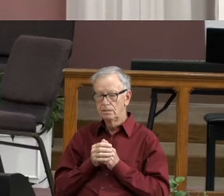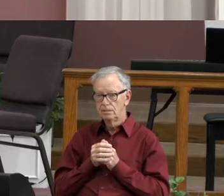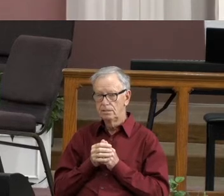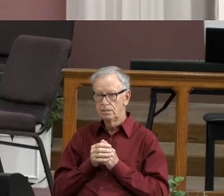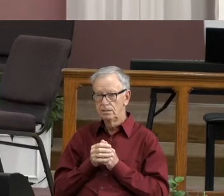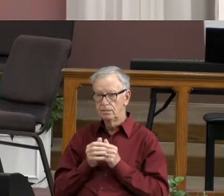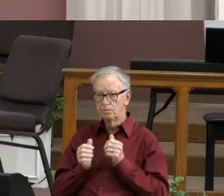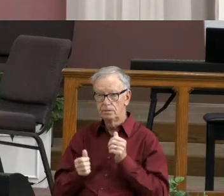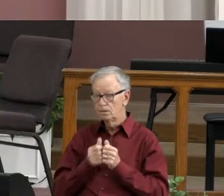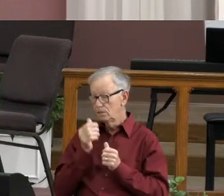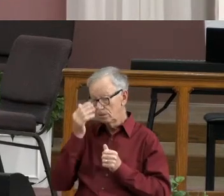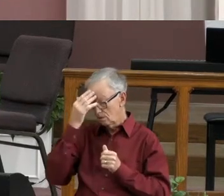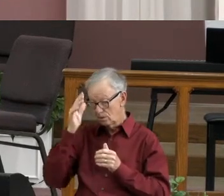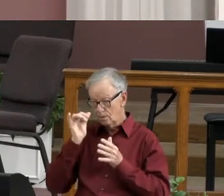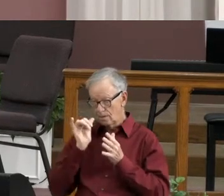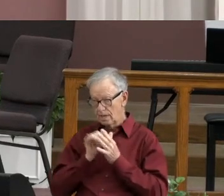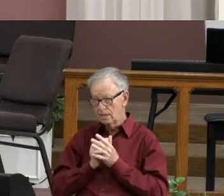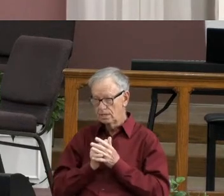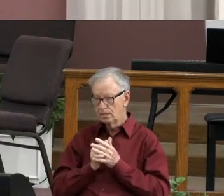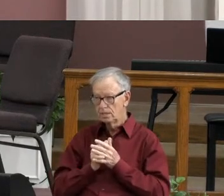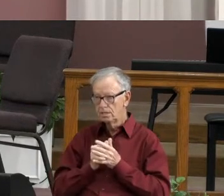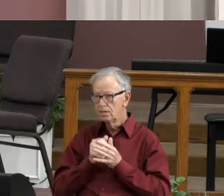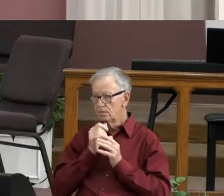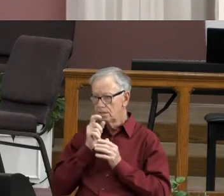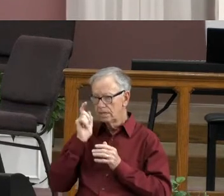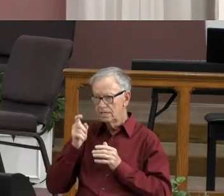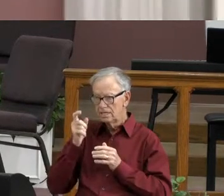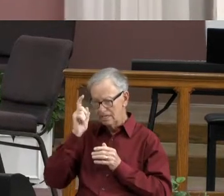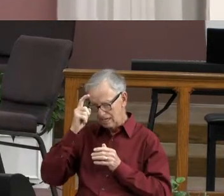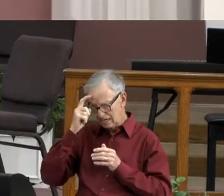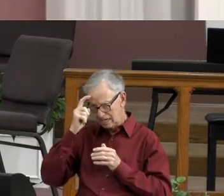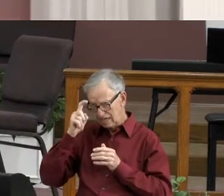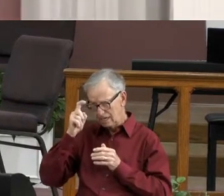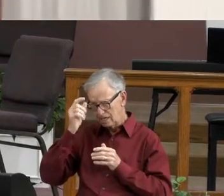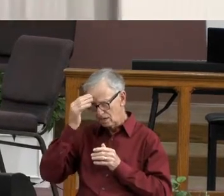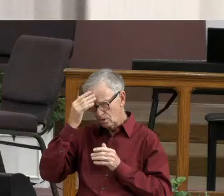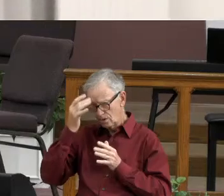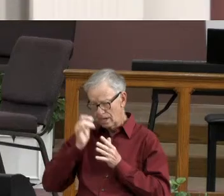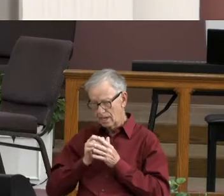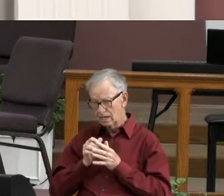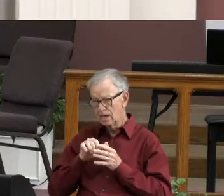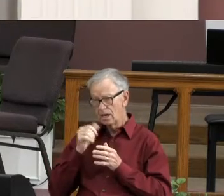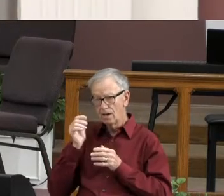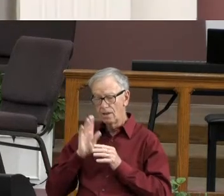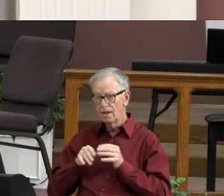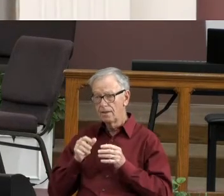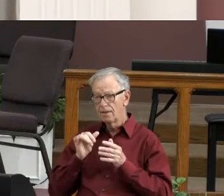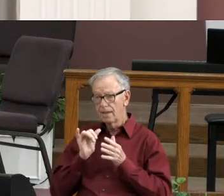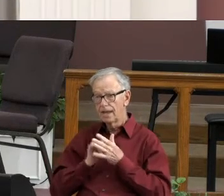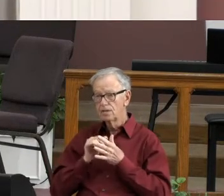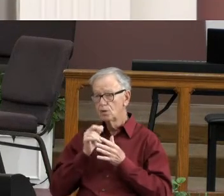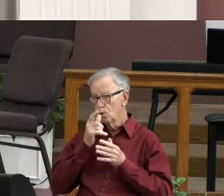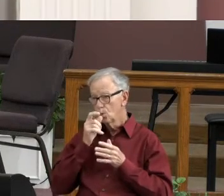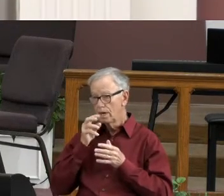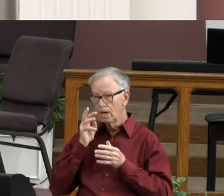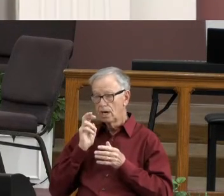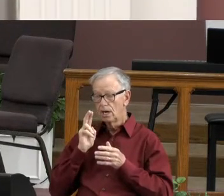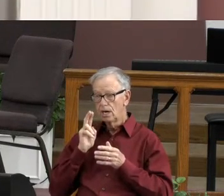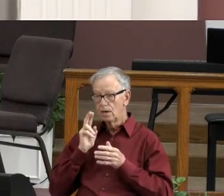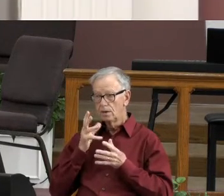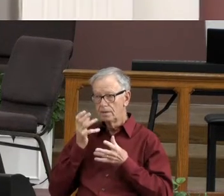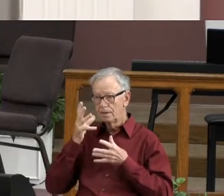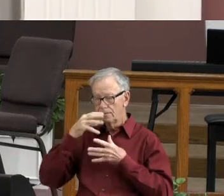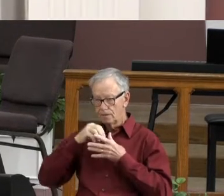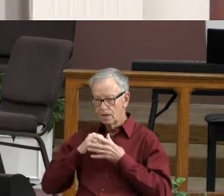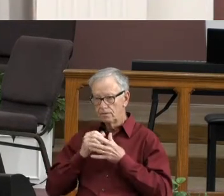But most of you don't know that. And you don't necessarily need to know that, other than that's who we are. We want to be